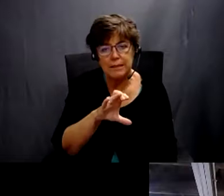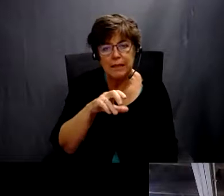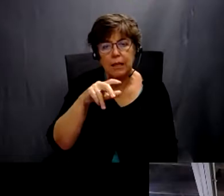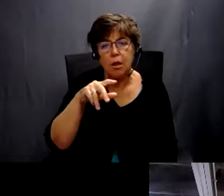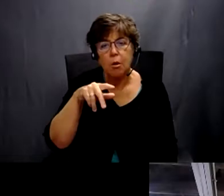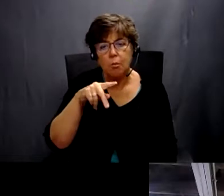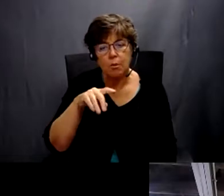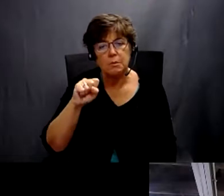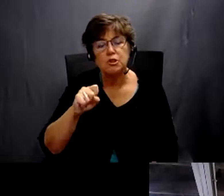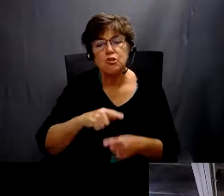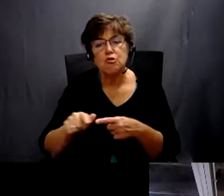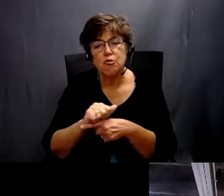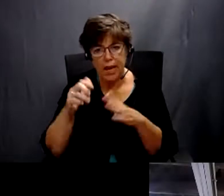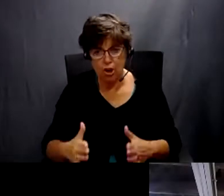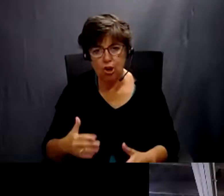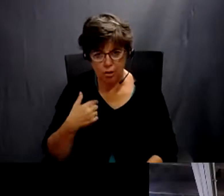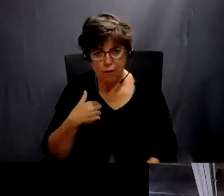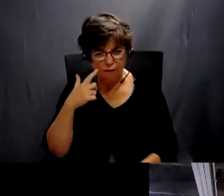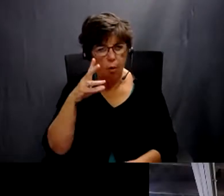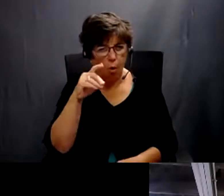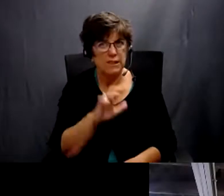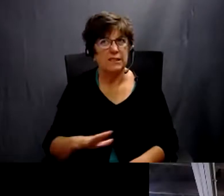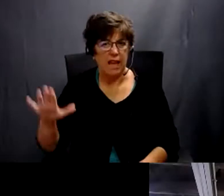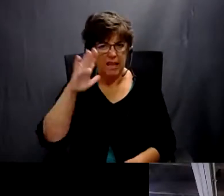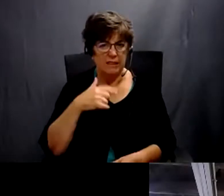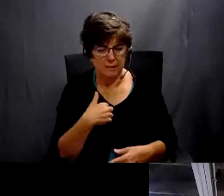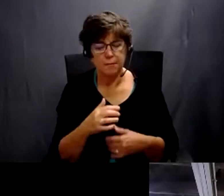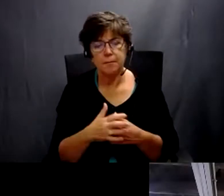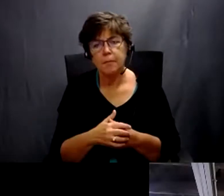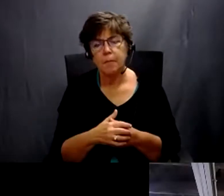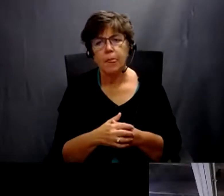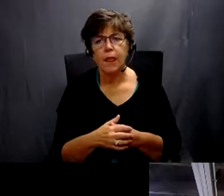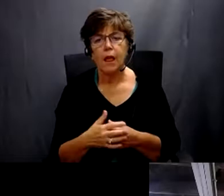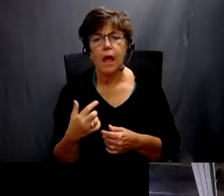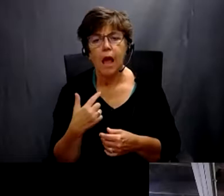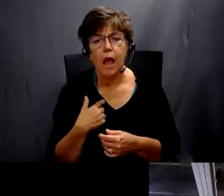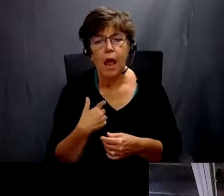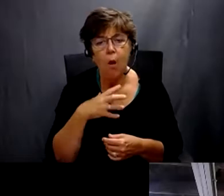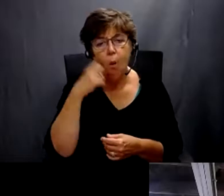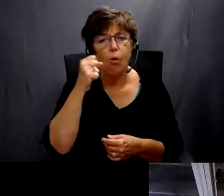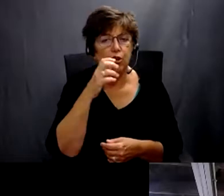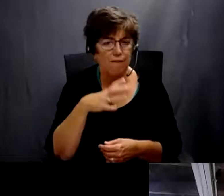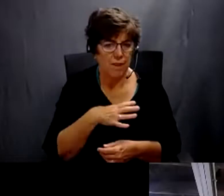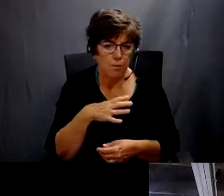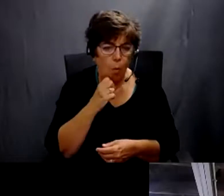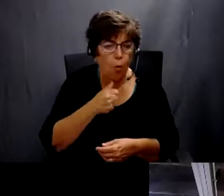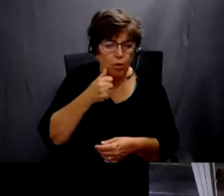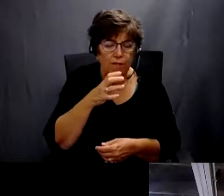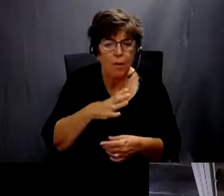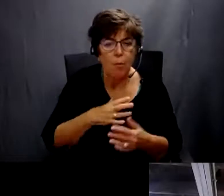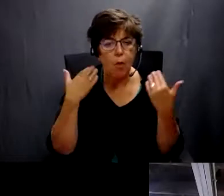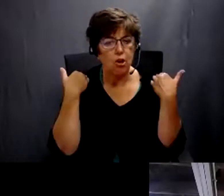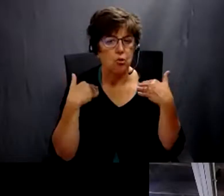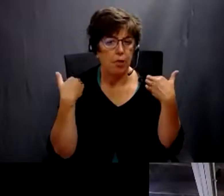trainer for the state. I am an older female with shoulder length